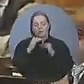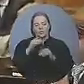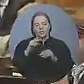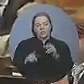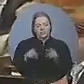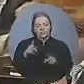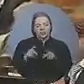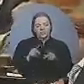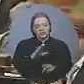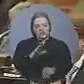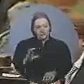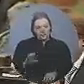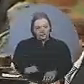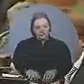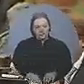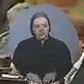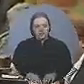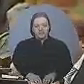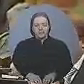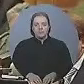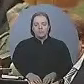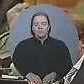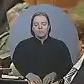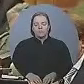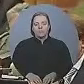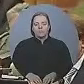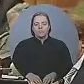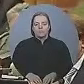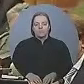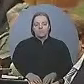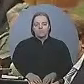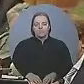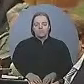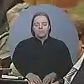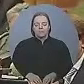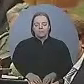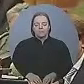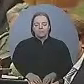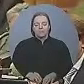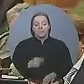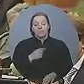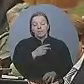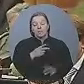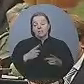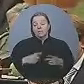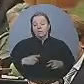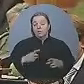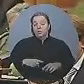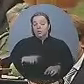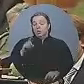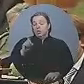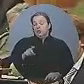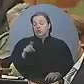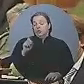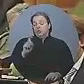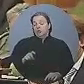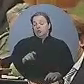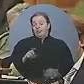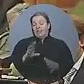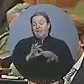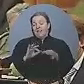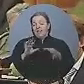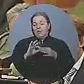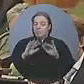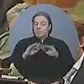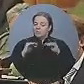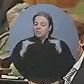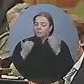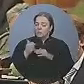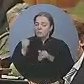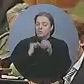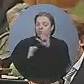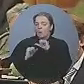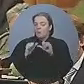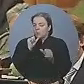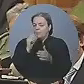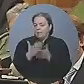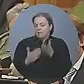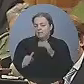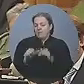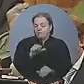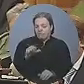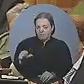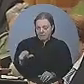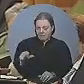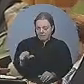The Honourable Member should actually expand the story a little bit. This situation, this unfortunate situation